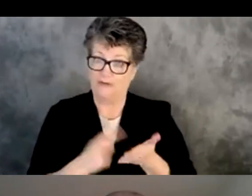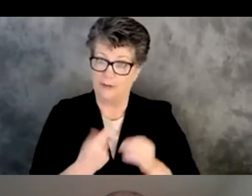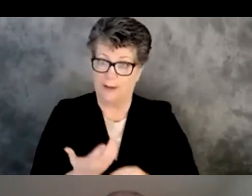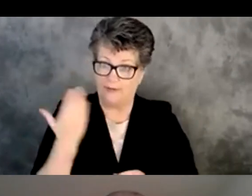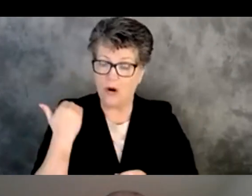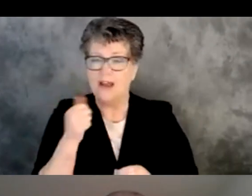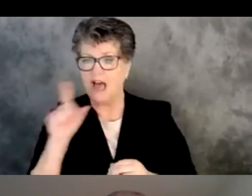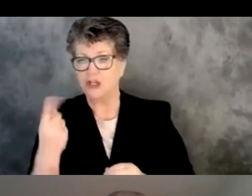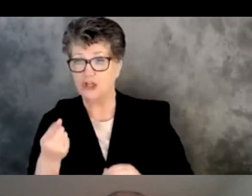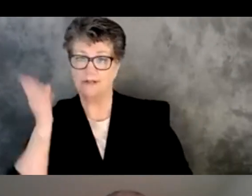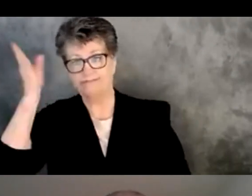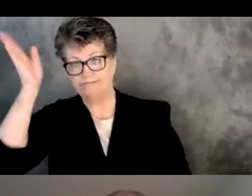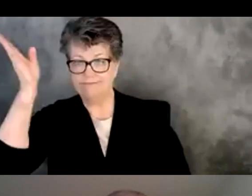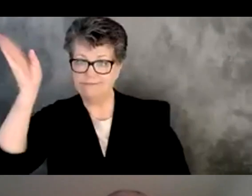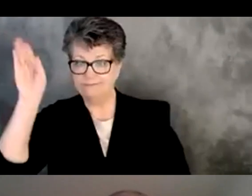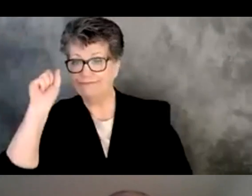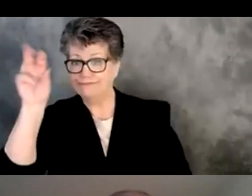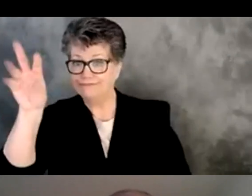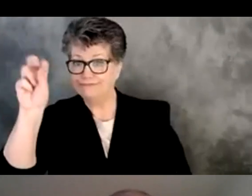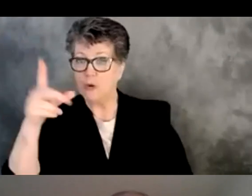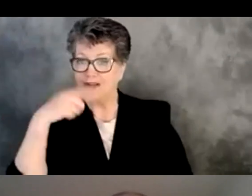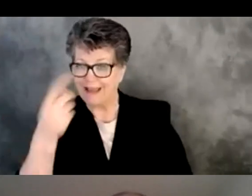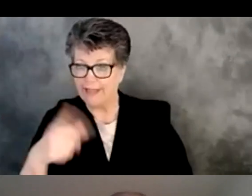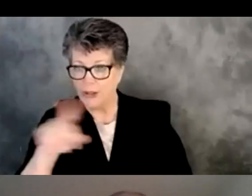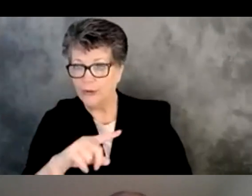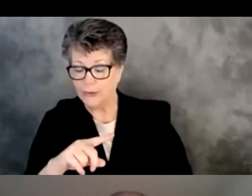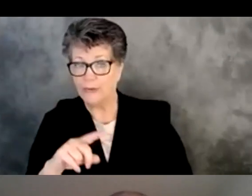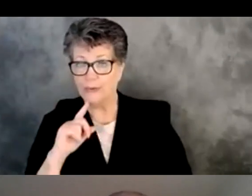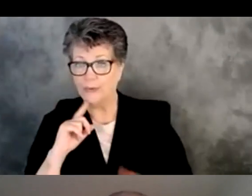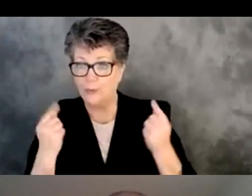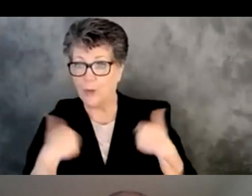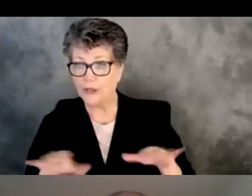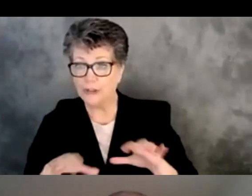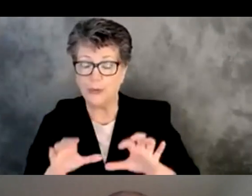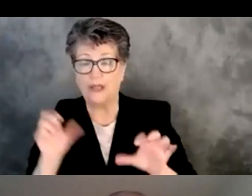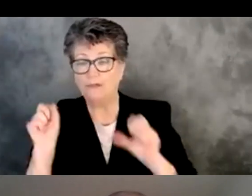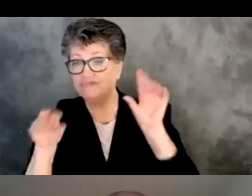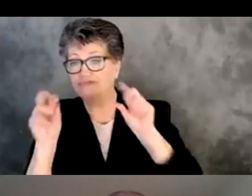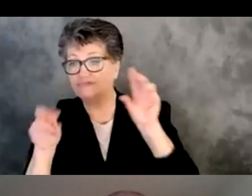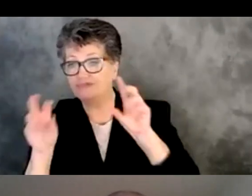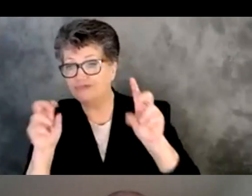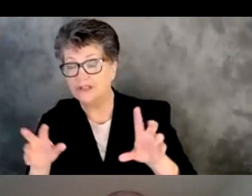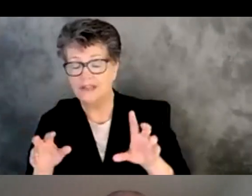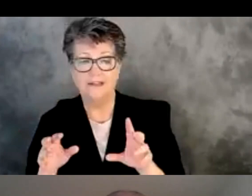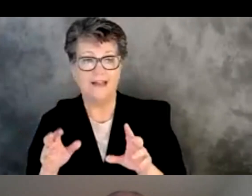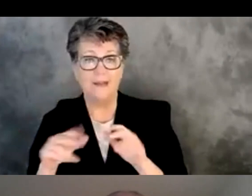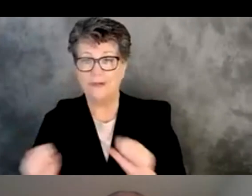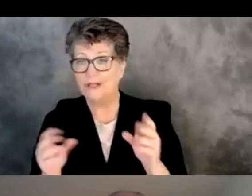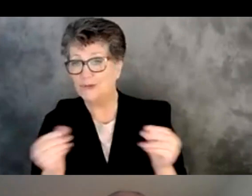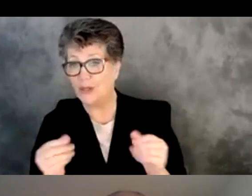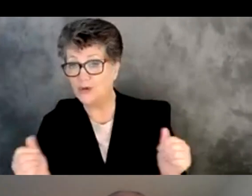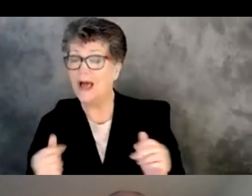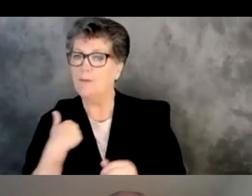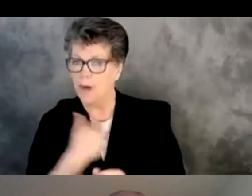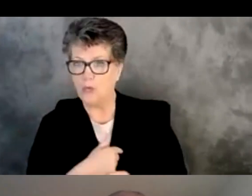before, have presentations where we're telling you all some of the issues and some of the potential solutions, but that